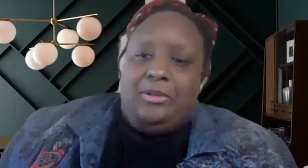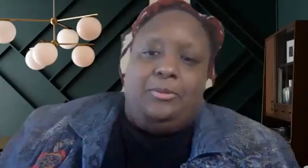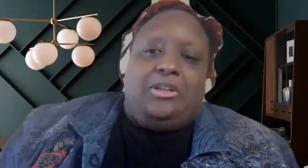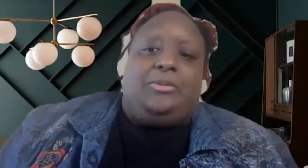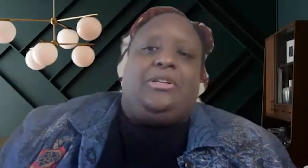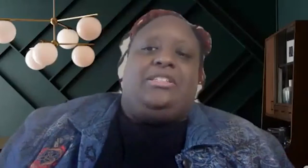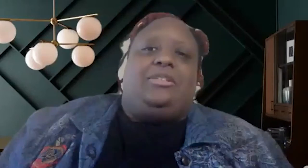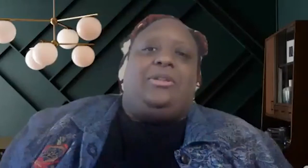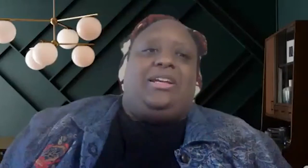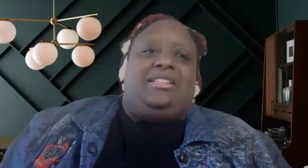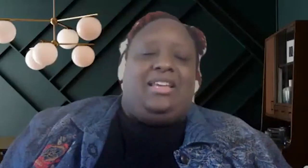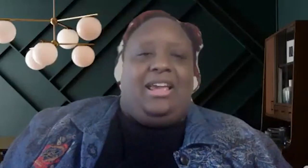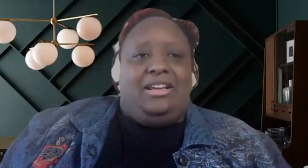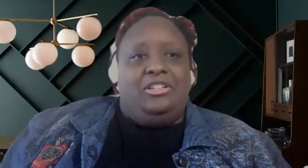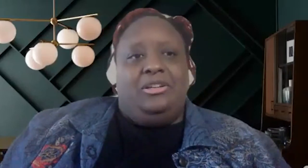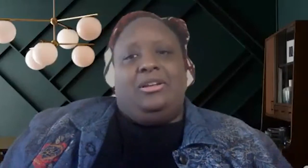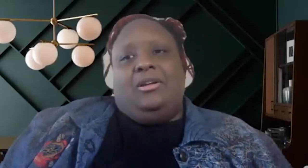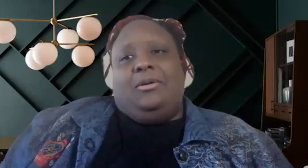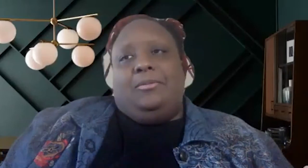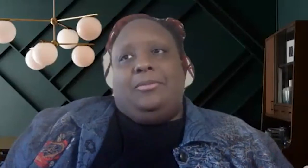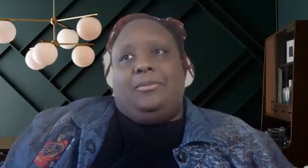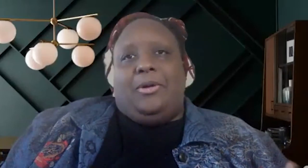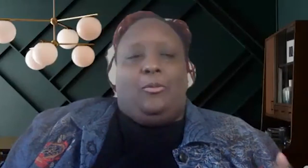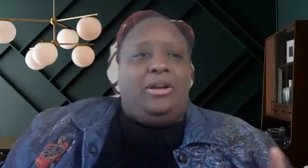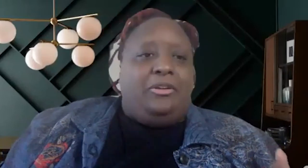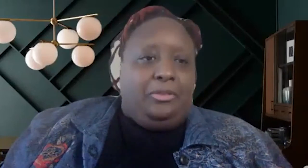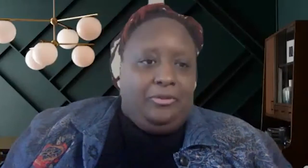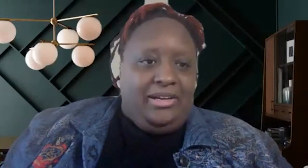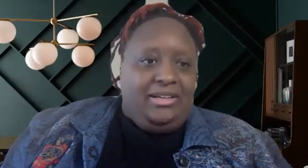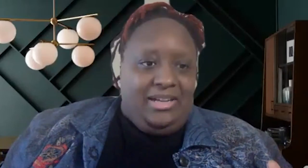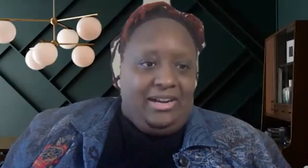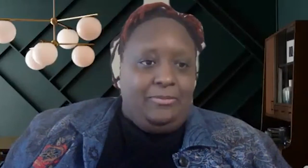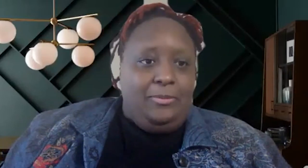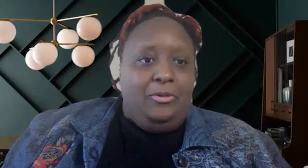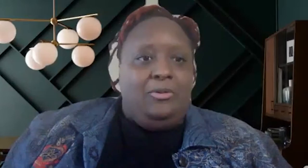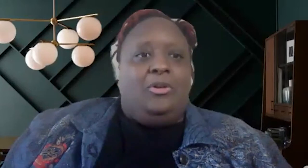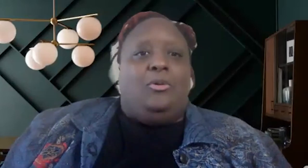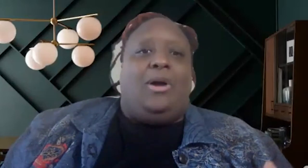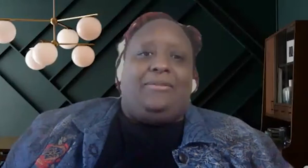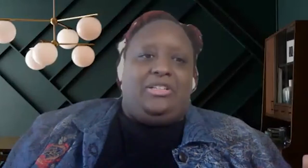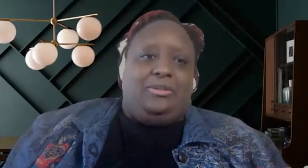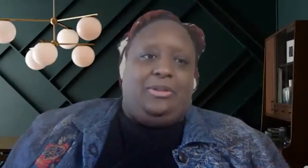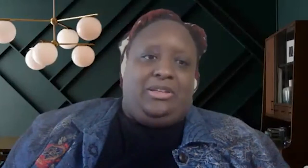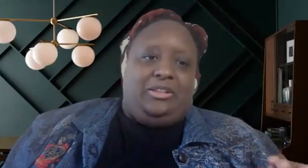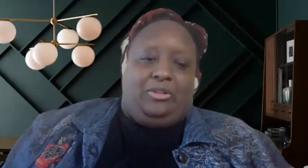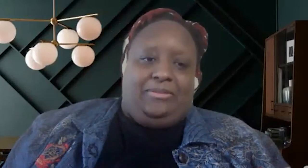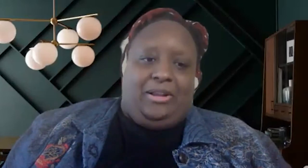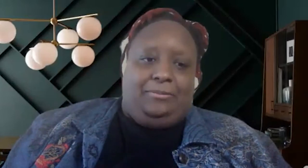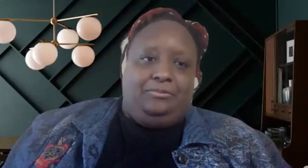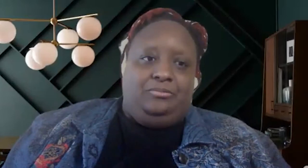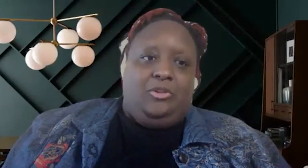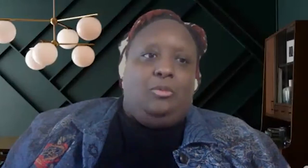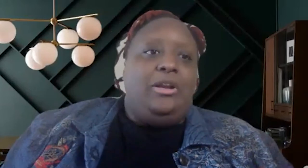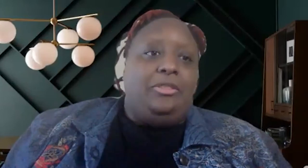1 in 5 people will experience disability as they age, but 1 in 3 Native people will have a disability in their